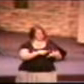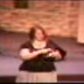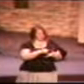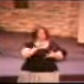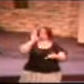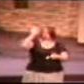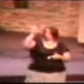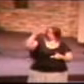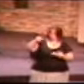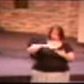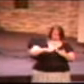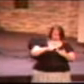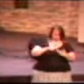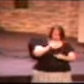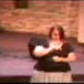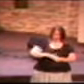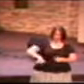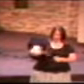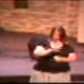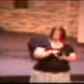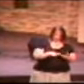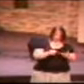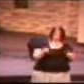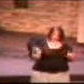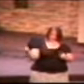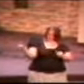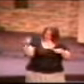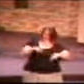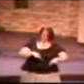kingdom come.